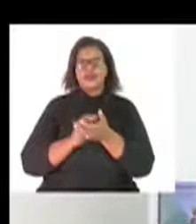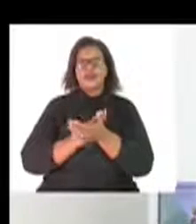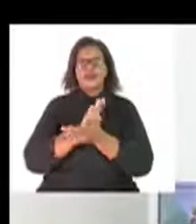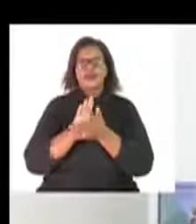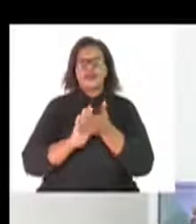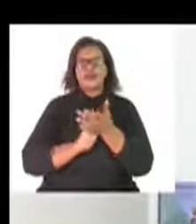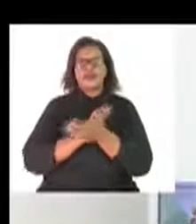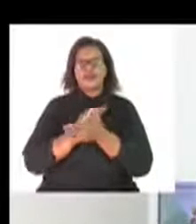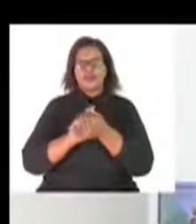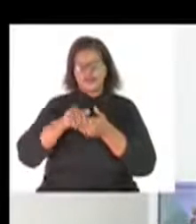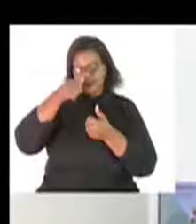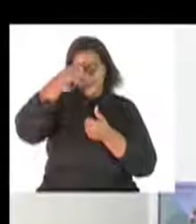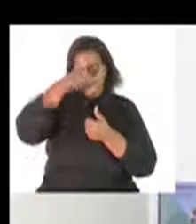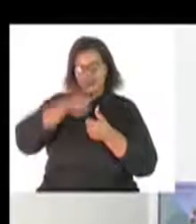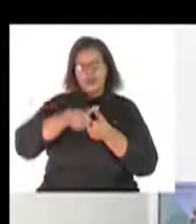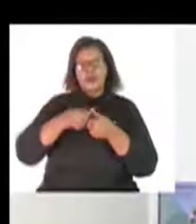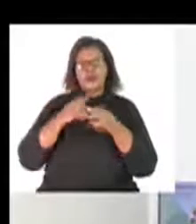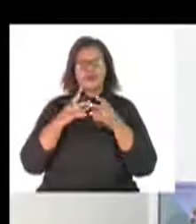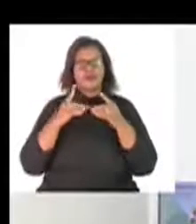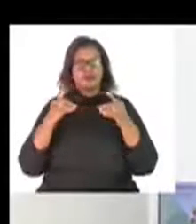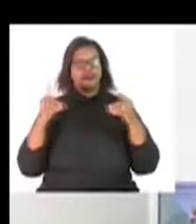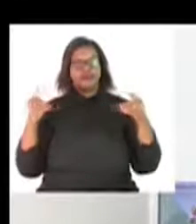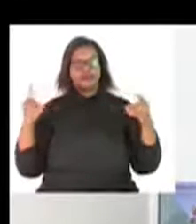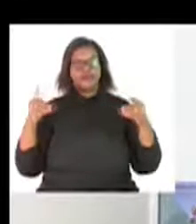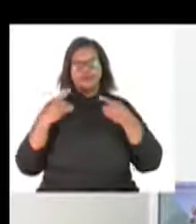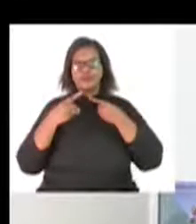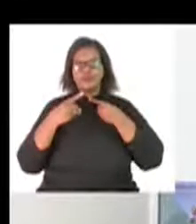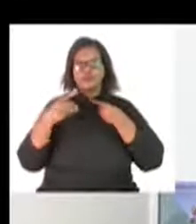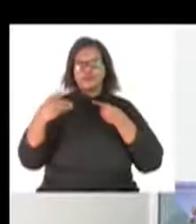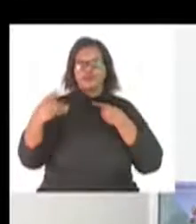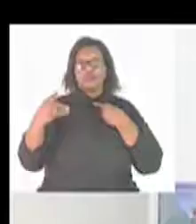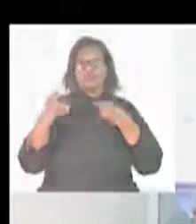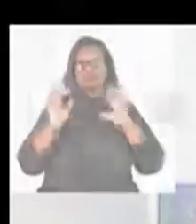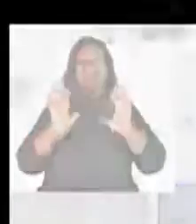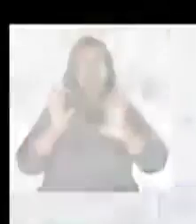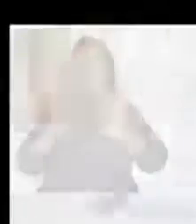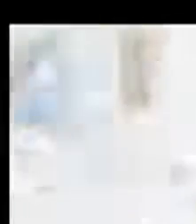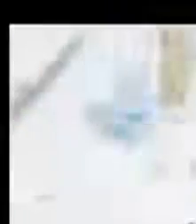and remember social distance. Bye-bye.